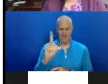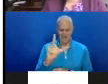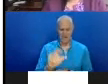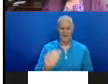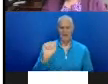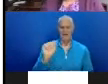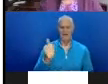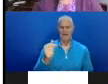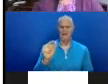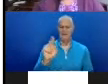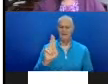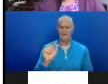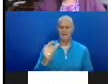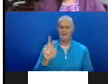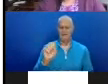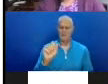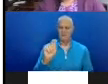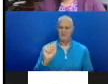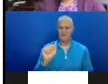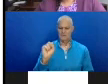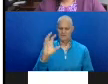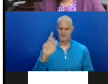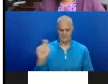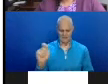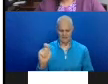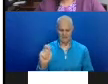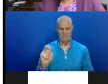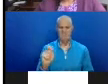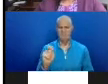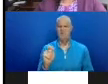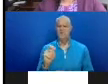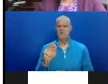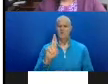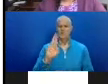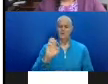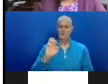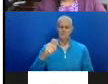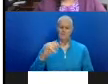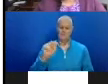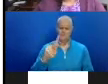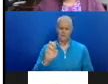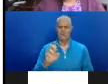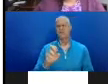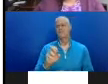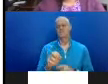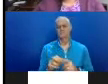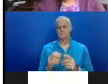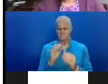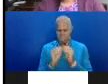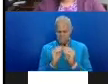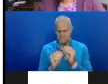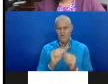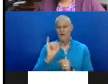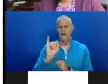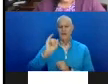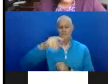discussing restorative approaches to working with people who commit intimate partner violence. His work was featured in the documentary film that